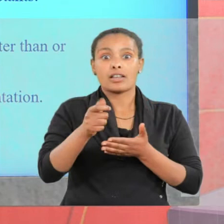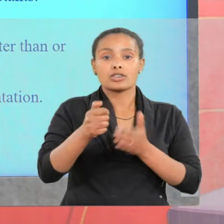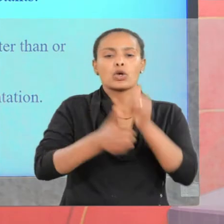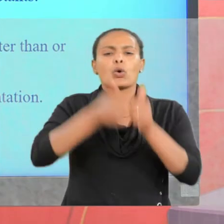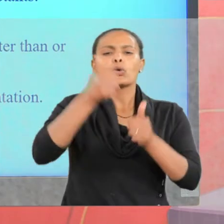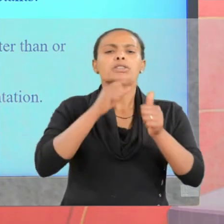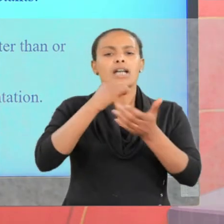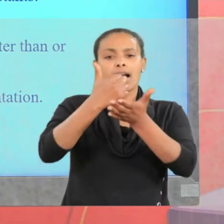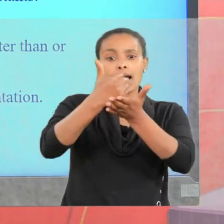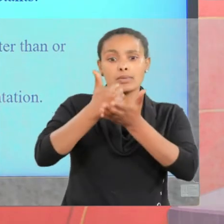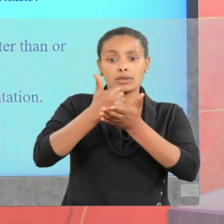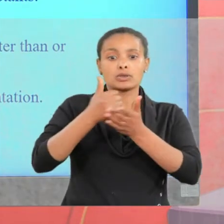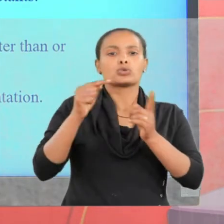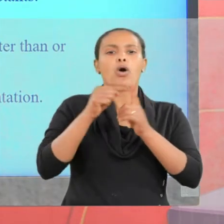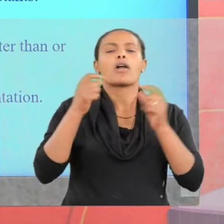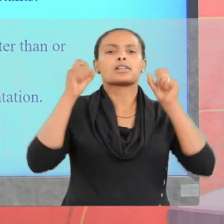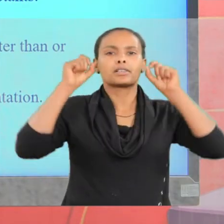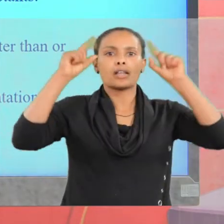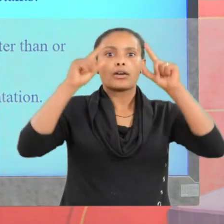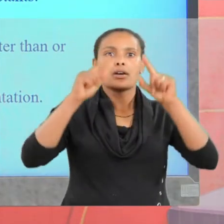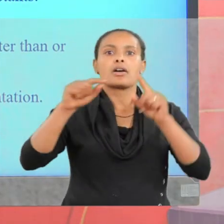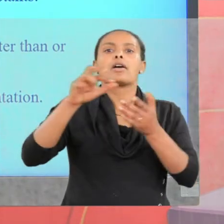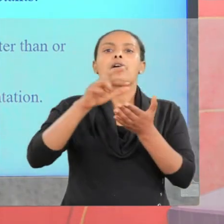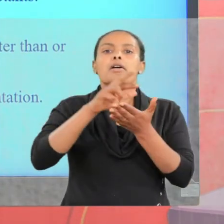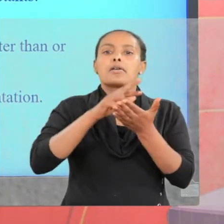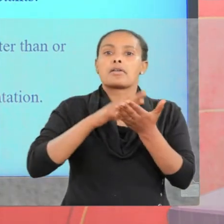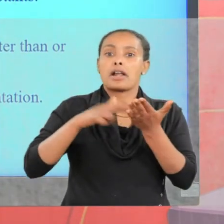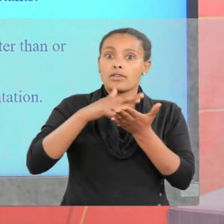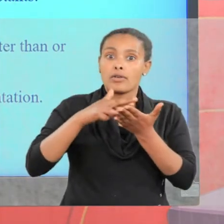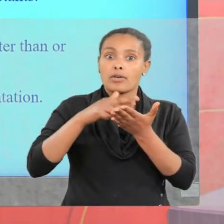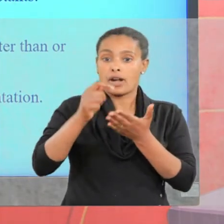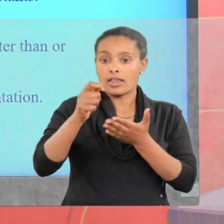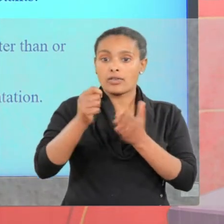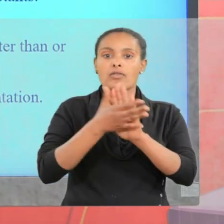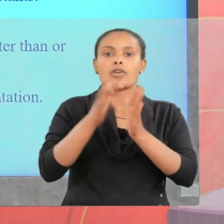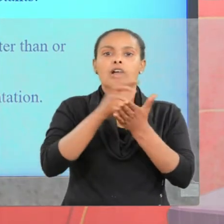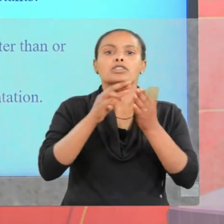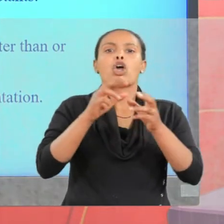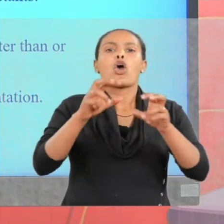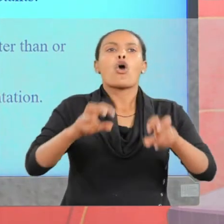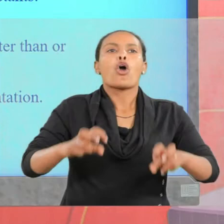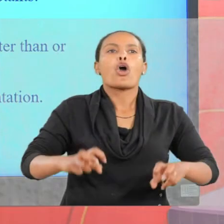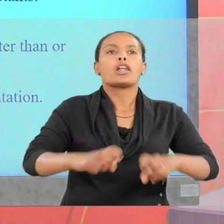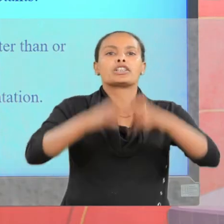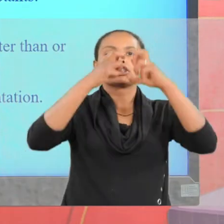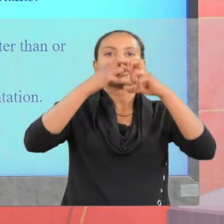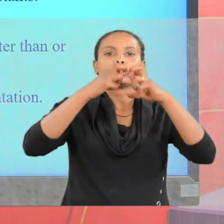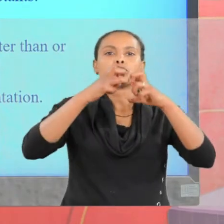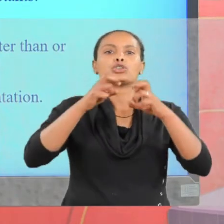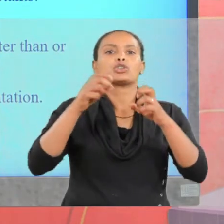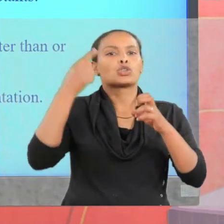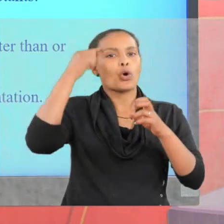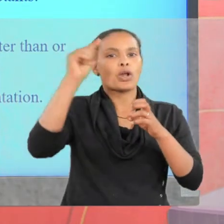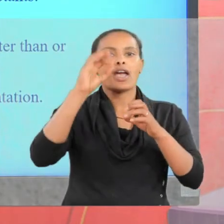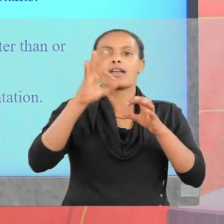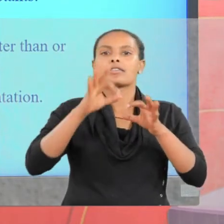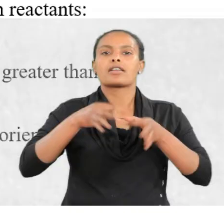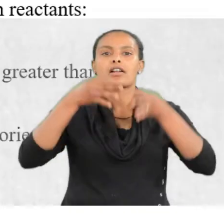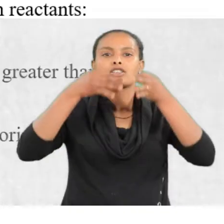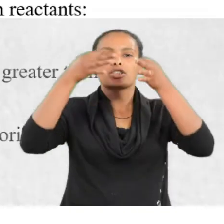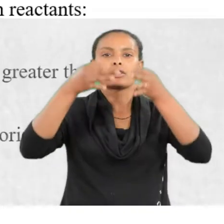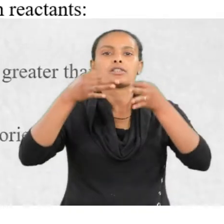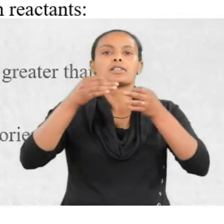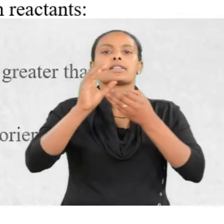which helps us to understand rate of the reaction are collision theory and transition state